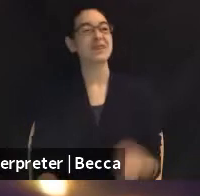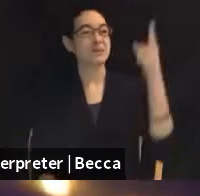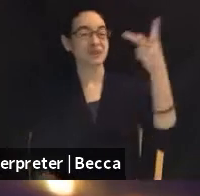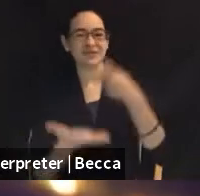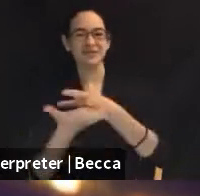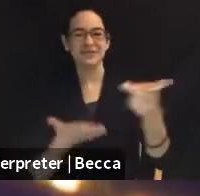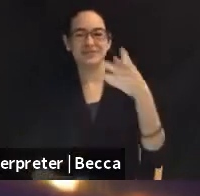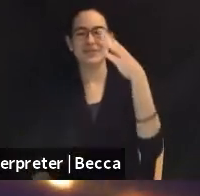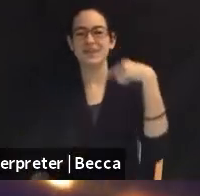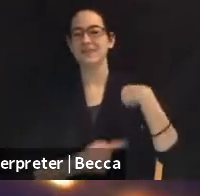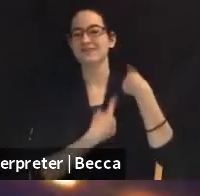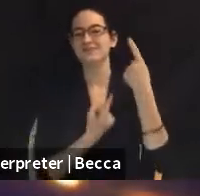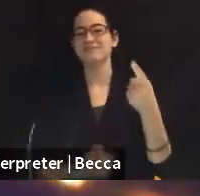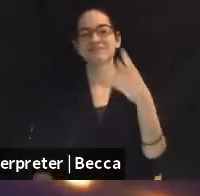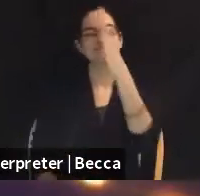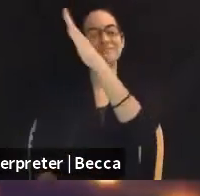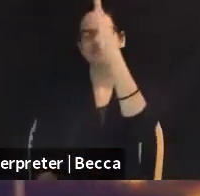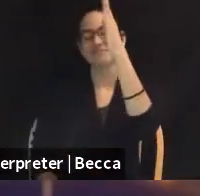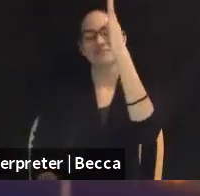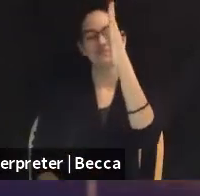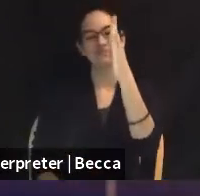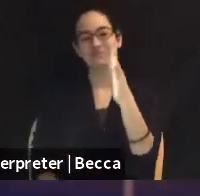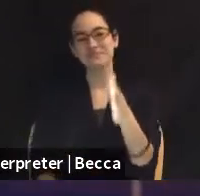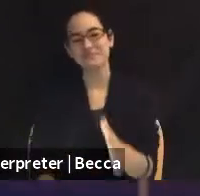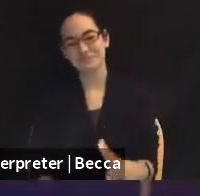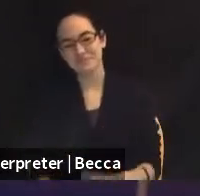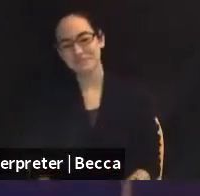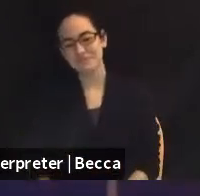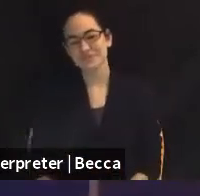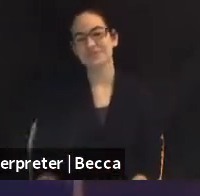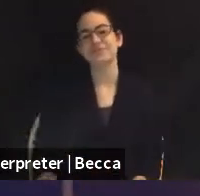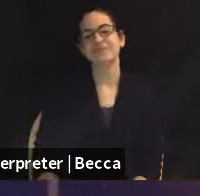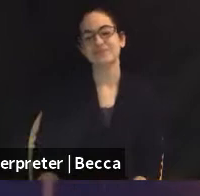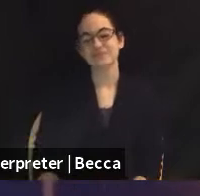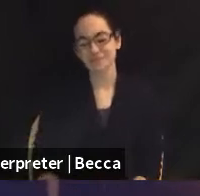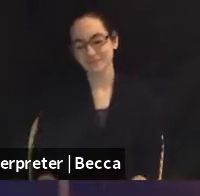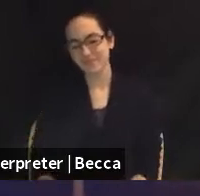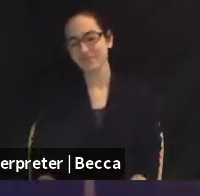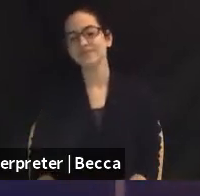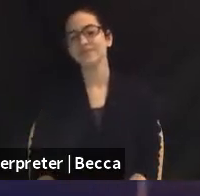but you have never failed me yet.